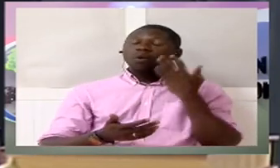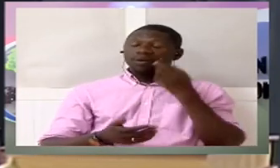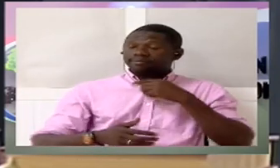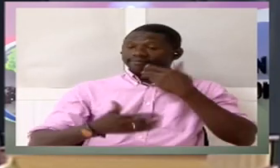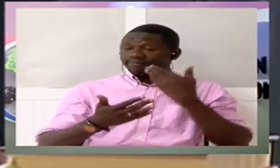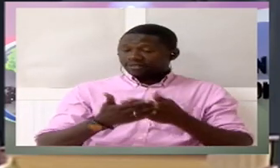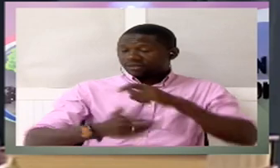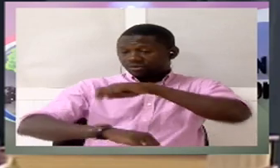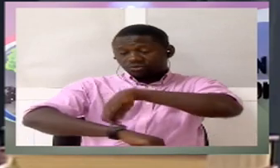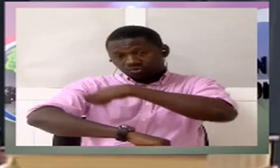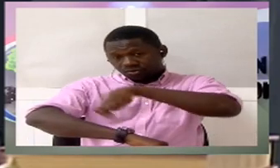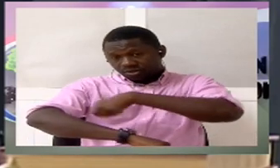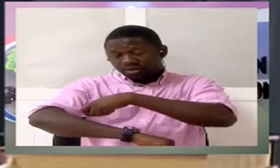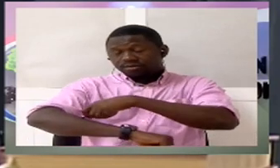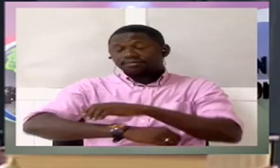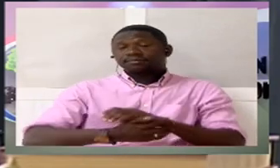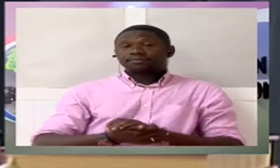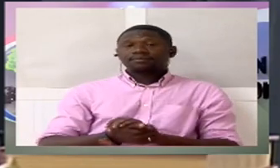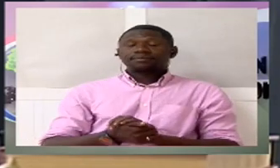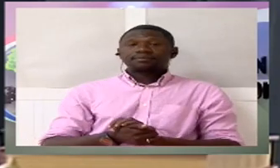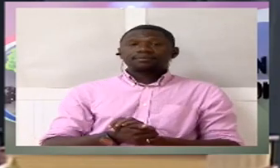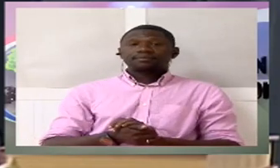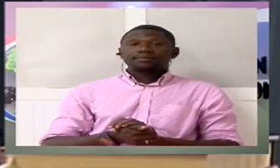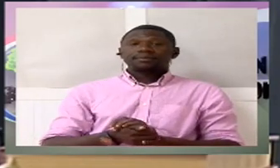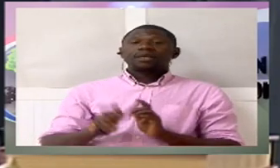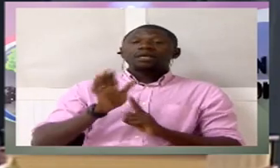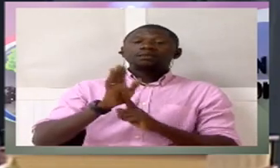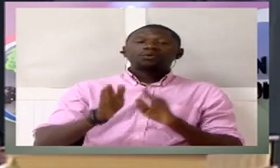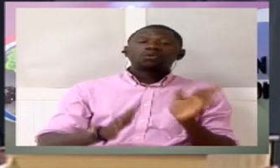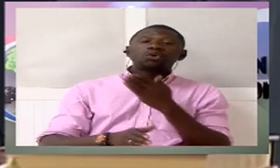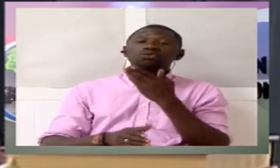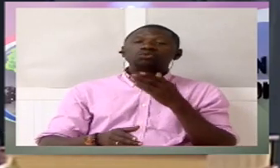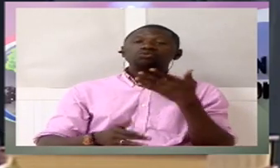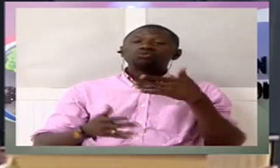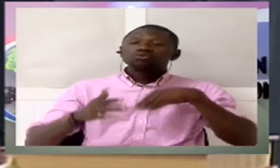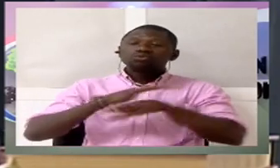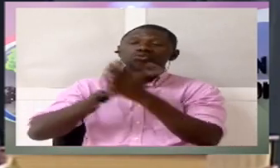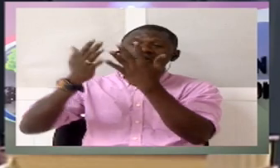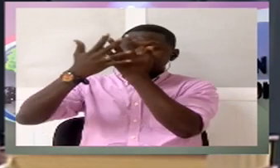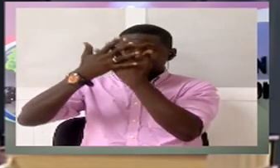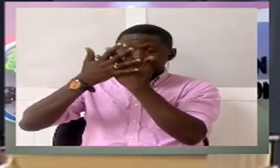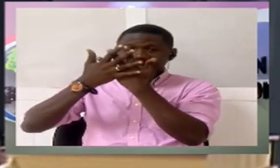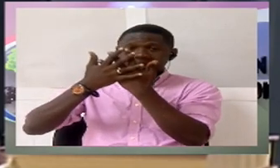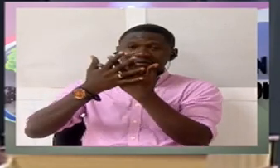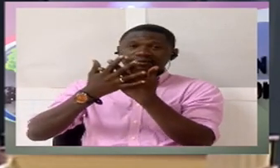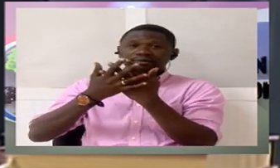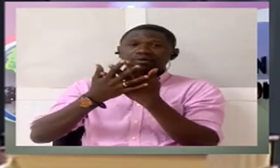ready. Nijata ikata prison fangoto. When you are going to the prisons itself.